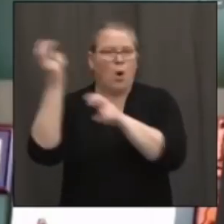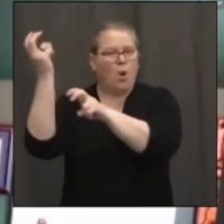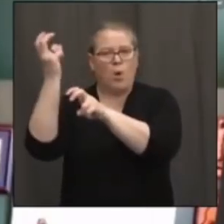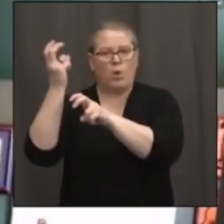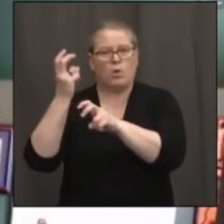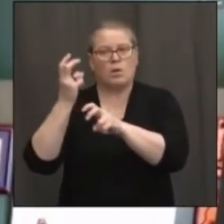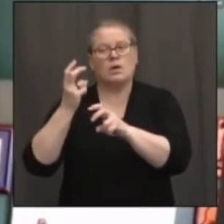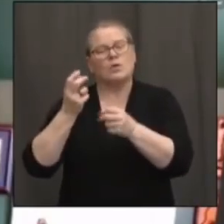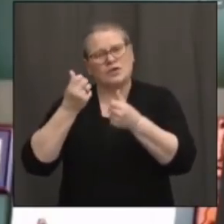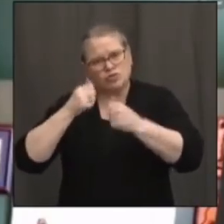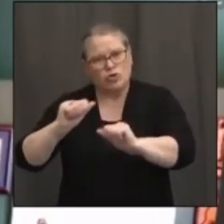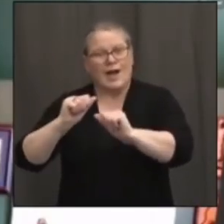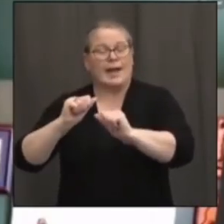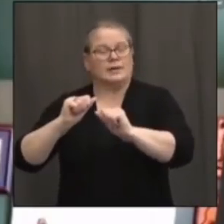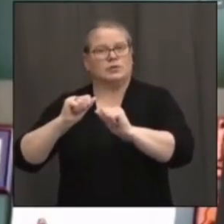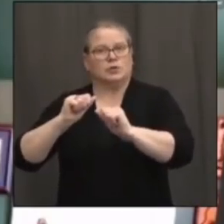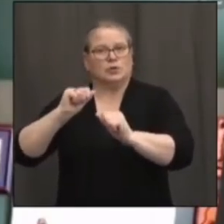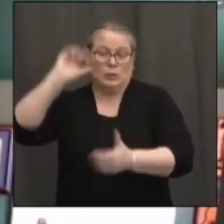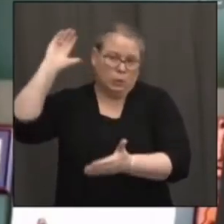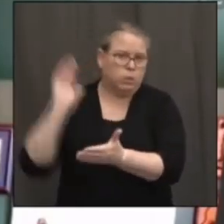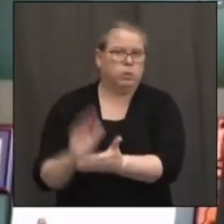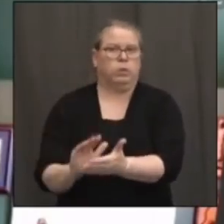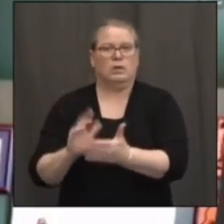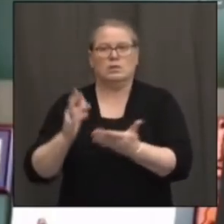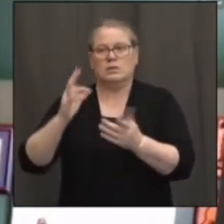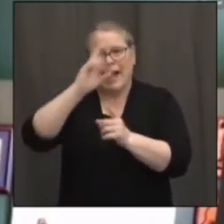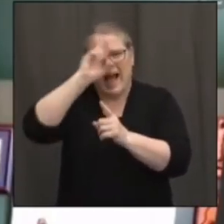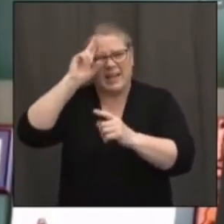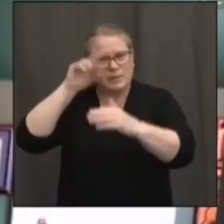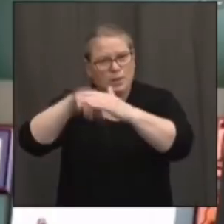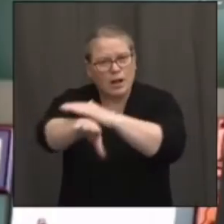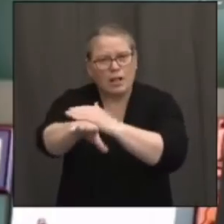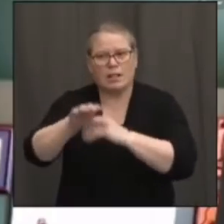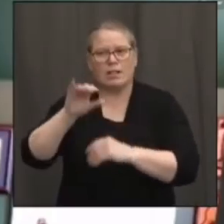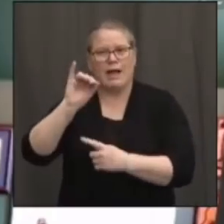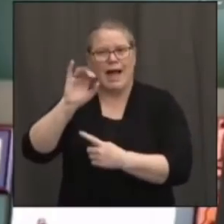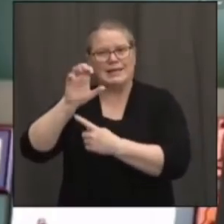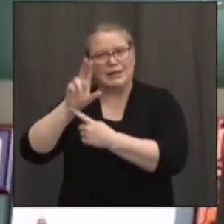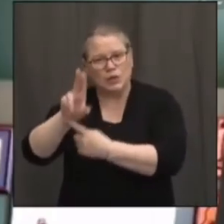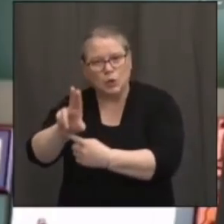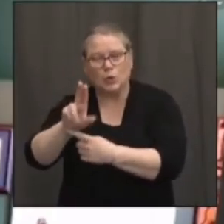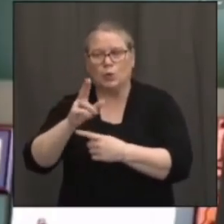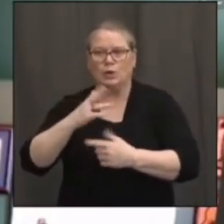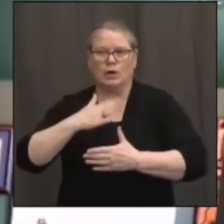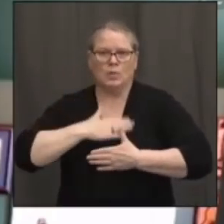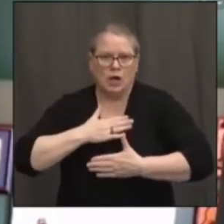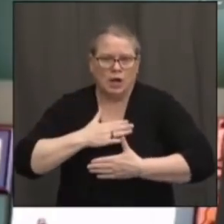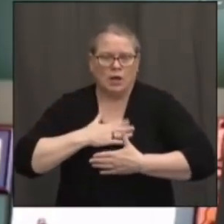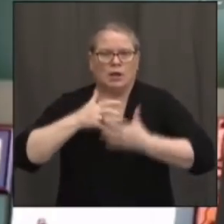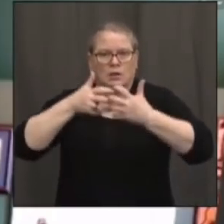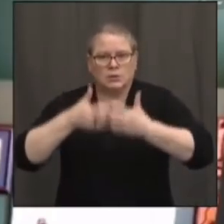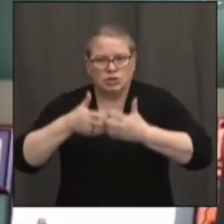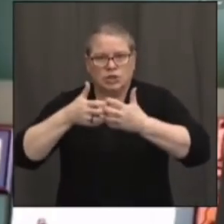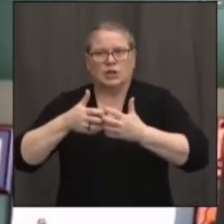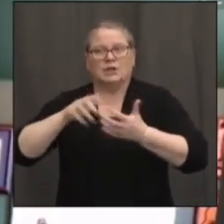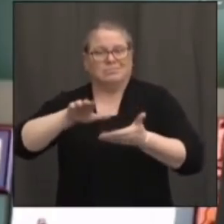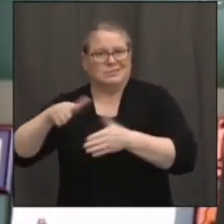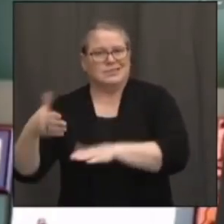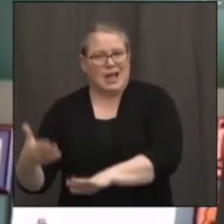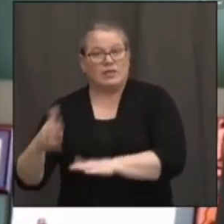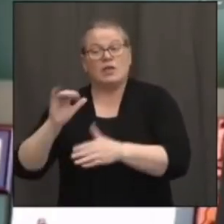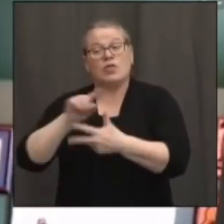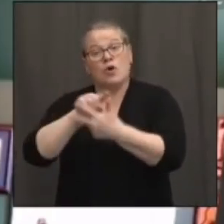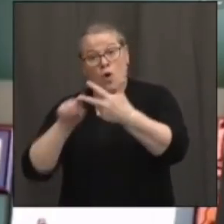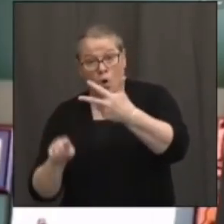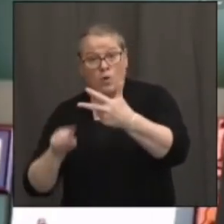we're all working so hard to prevent: the hospitalizations, the ICU admissions, and the deaths. The Johnson & Johnson vaccine has shown very high levels